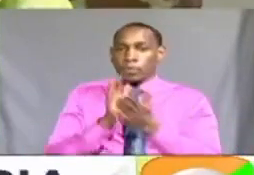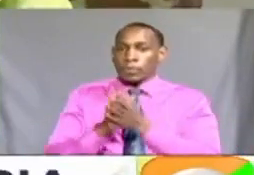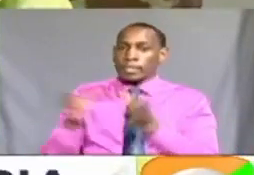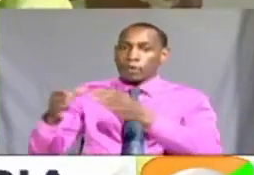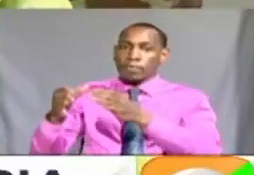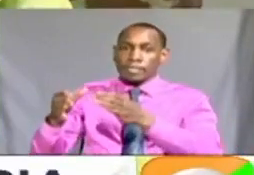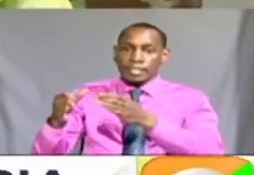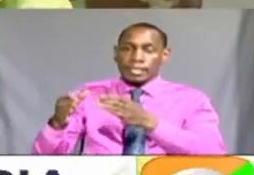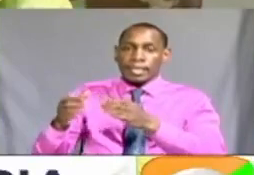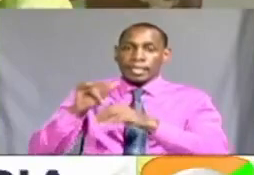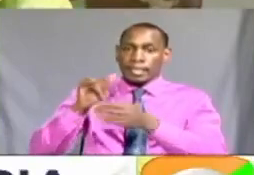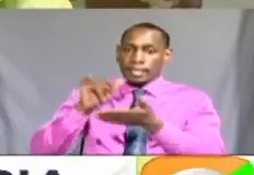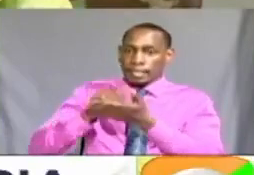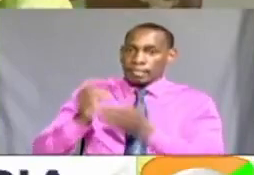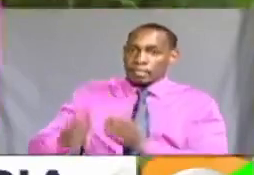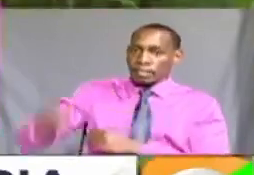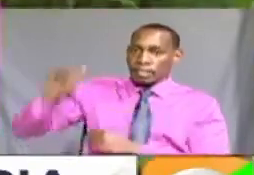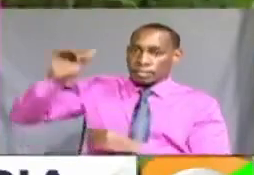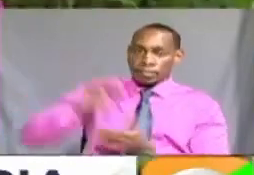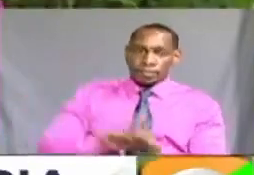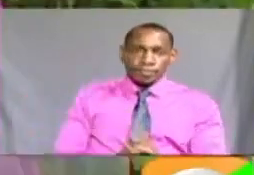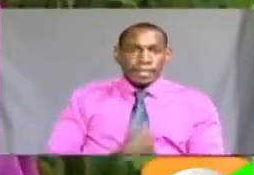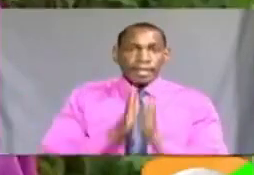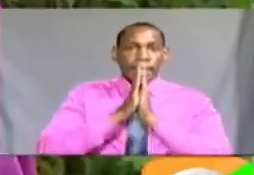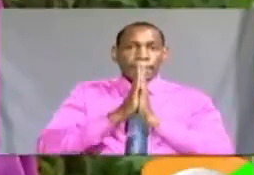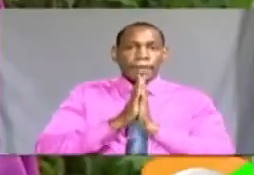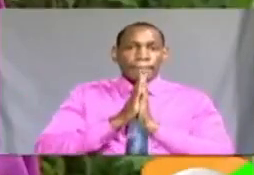community where he grew up. And it is my prayer